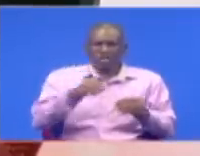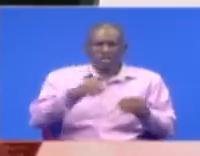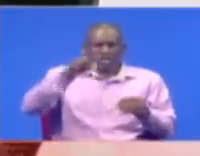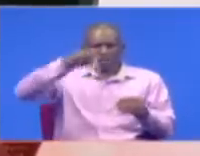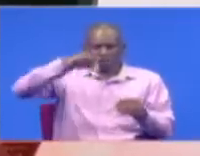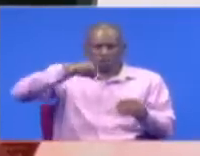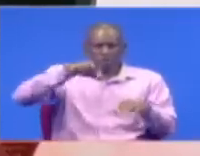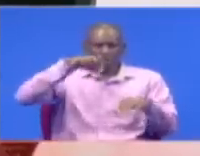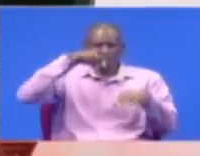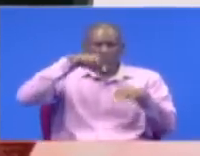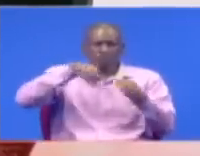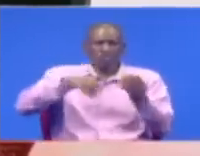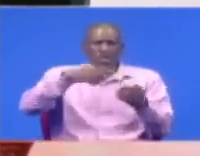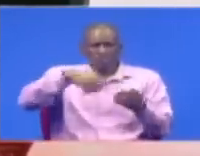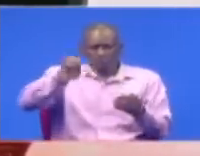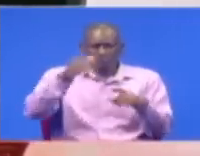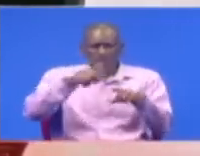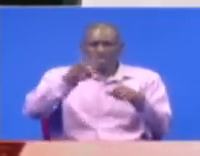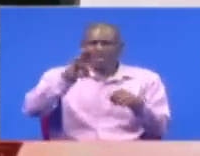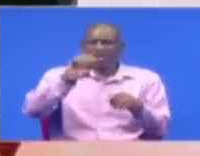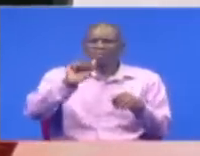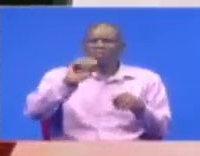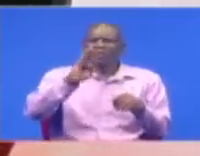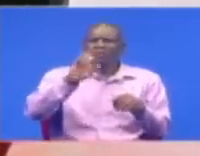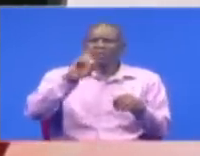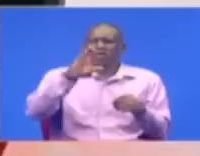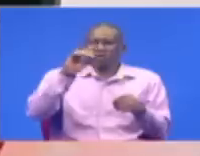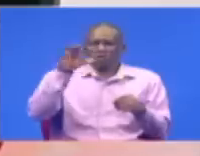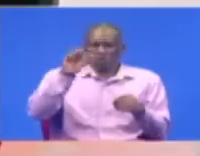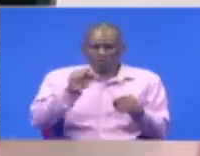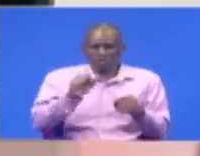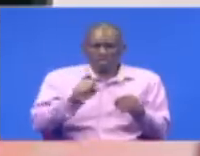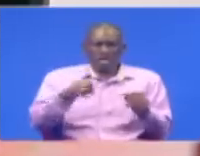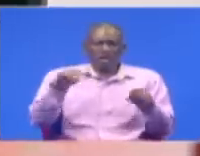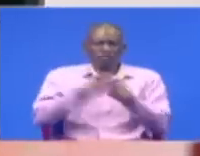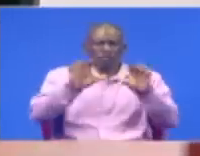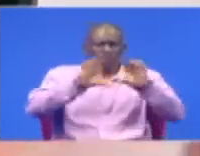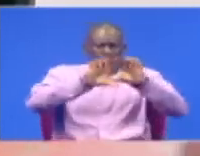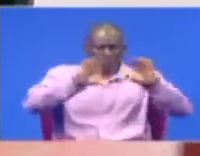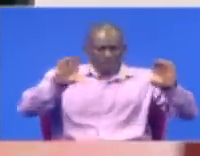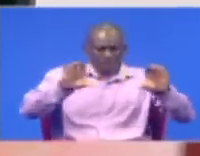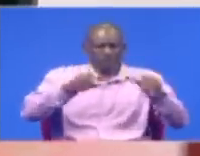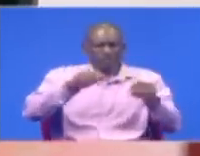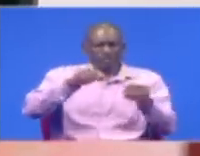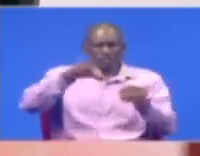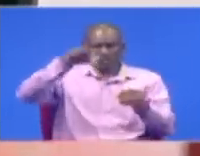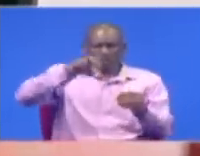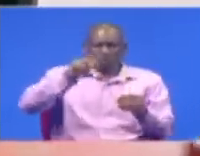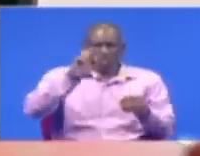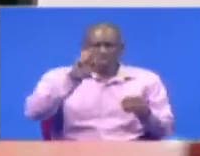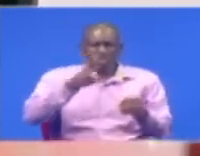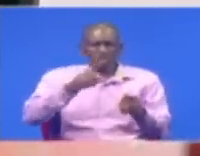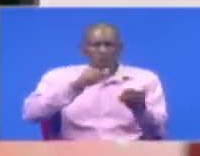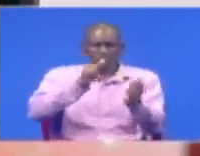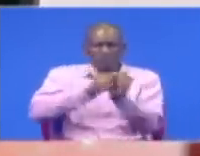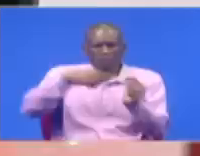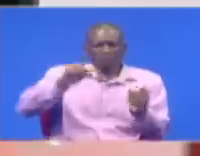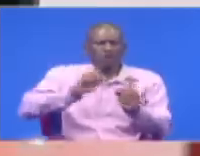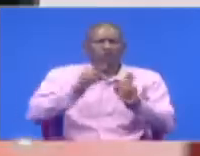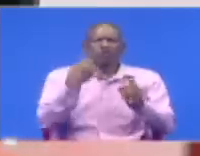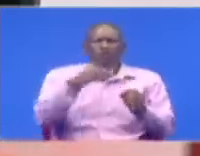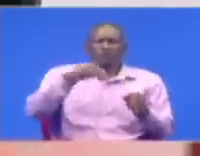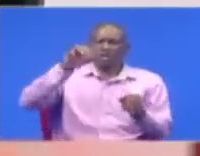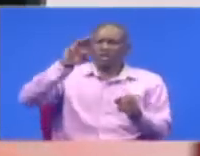in Barbados. A whole paragraph of Murwateto is quoted with approval. Not just Murwateto, but a